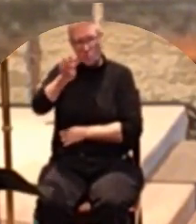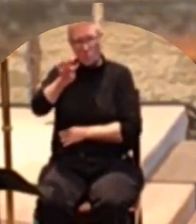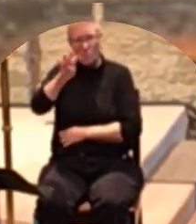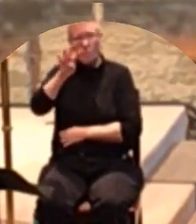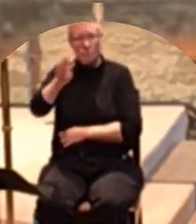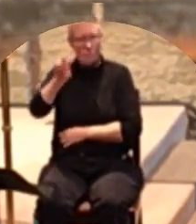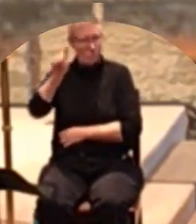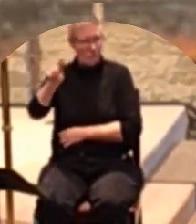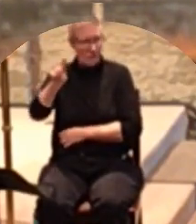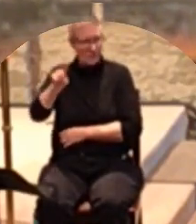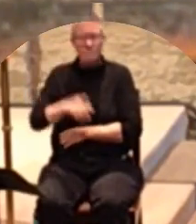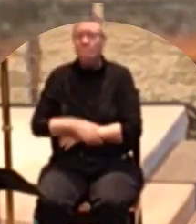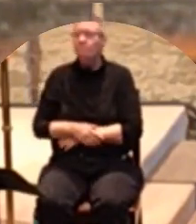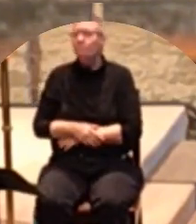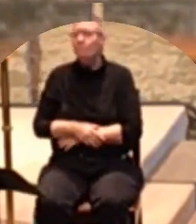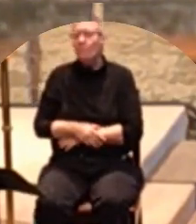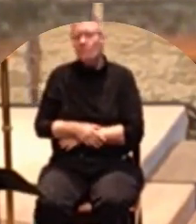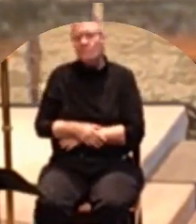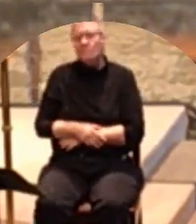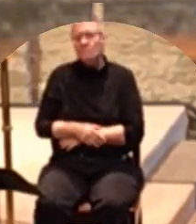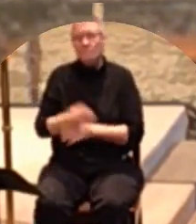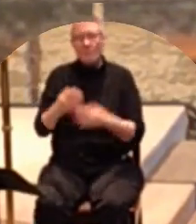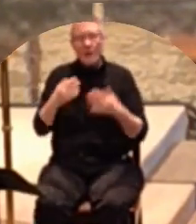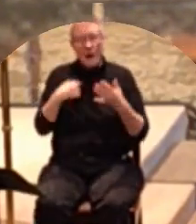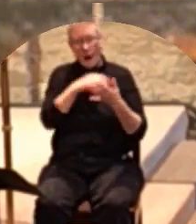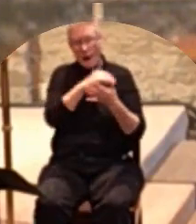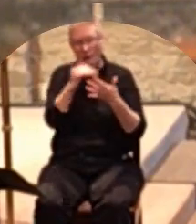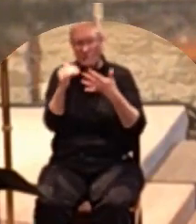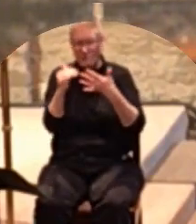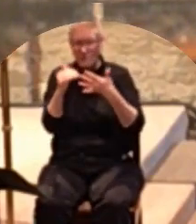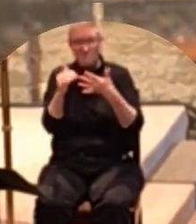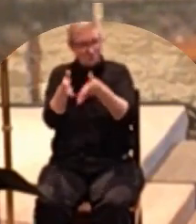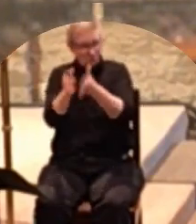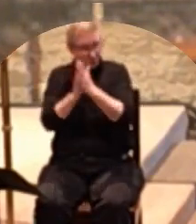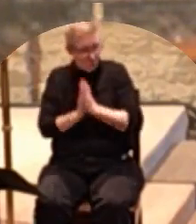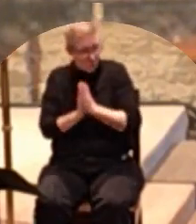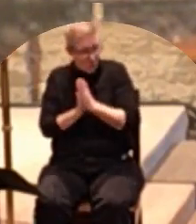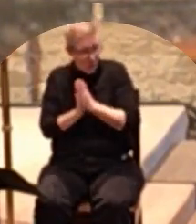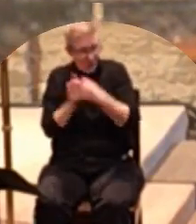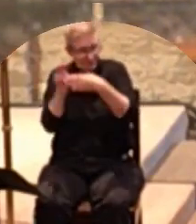763-522-4441. There's our prayer ministry, which you can submit